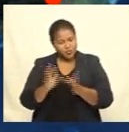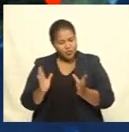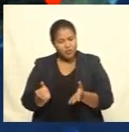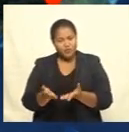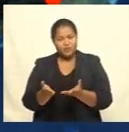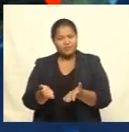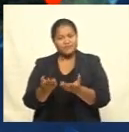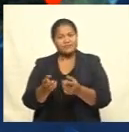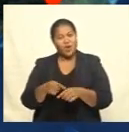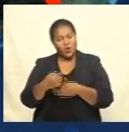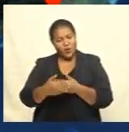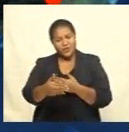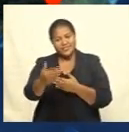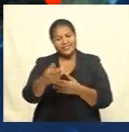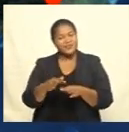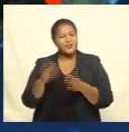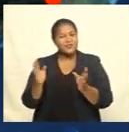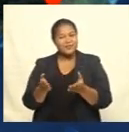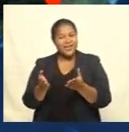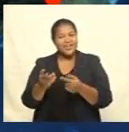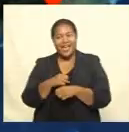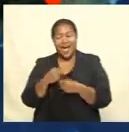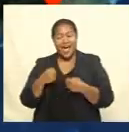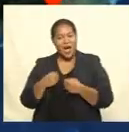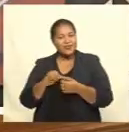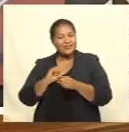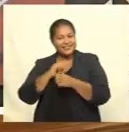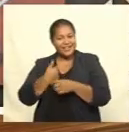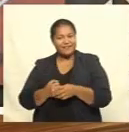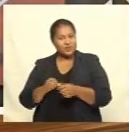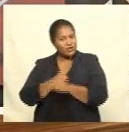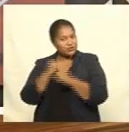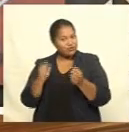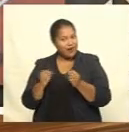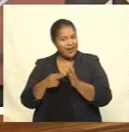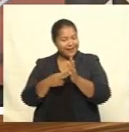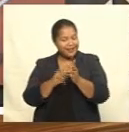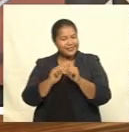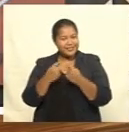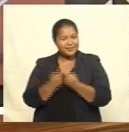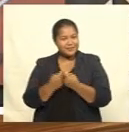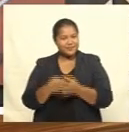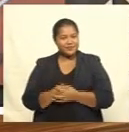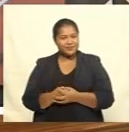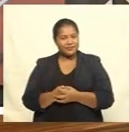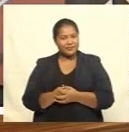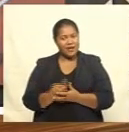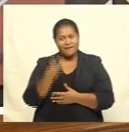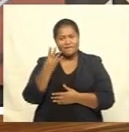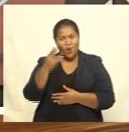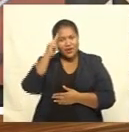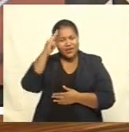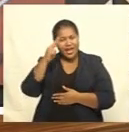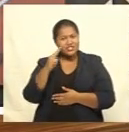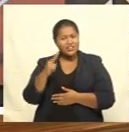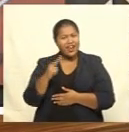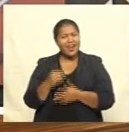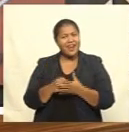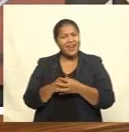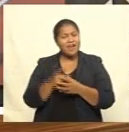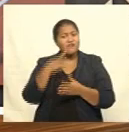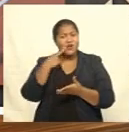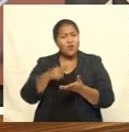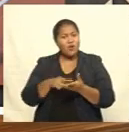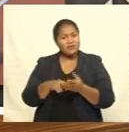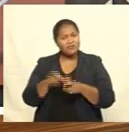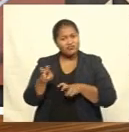and prepare ourselves against the stronger Nandi team. The holder of 4 national records in track and field, Pramesh Prasad,